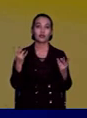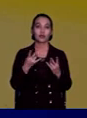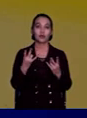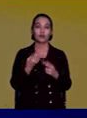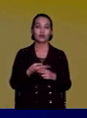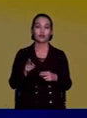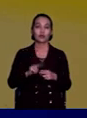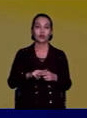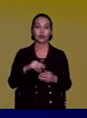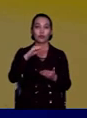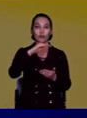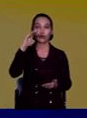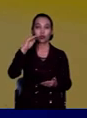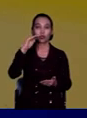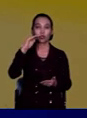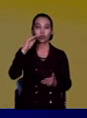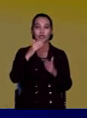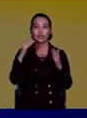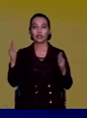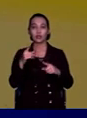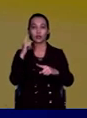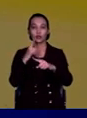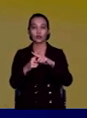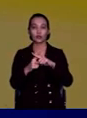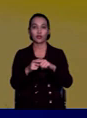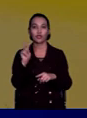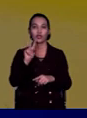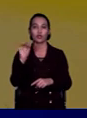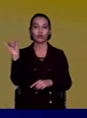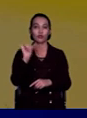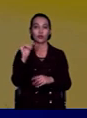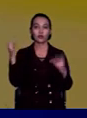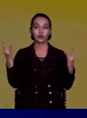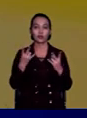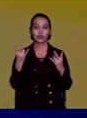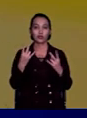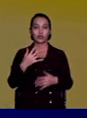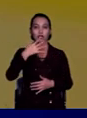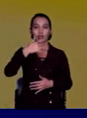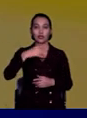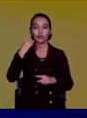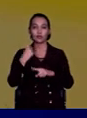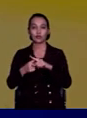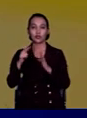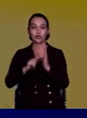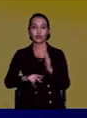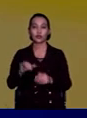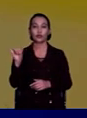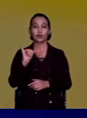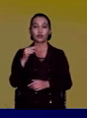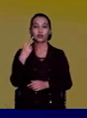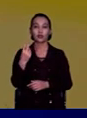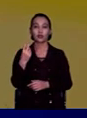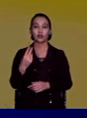uchun bo'yini eniga qo'shib 2 ga ko'paytiramiz. Ya'ni 50 qo'shuv 80